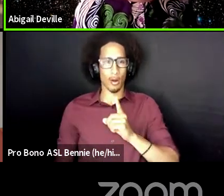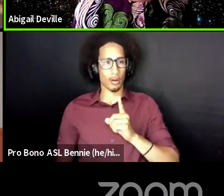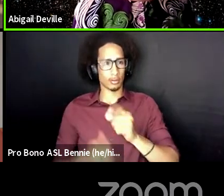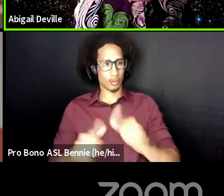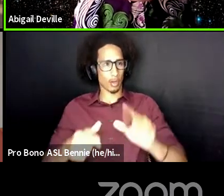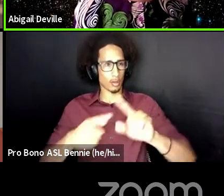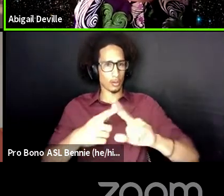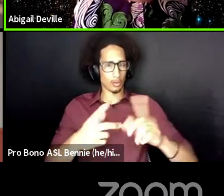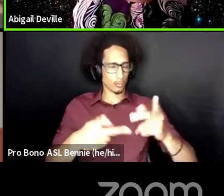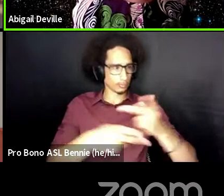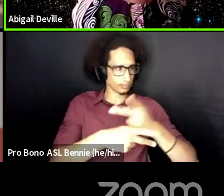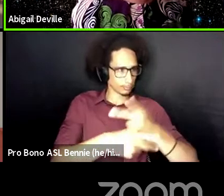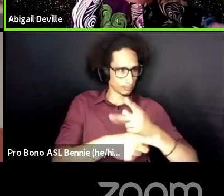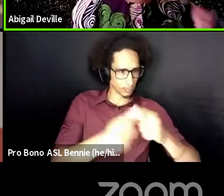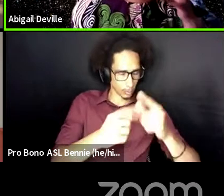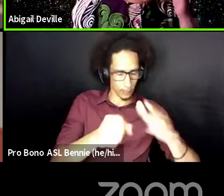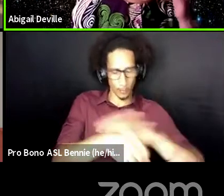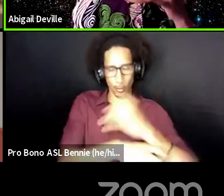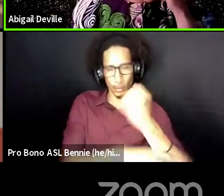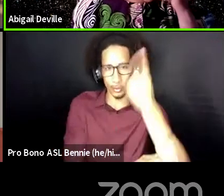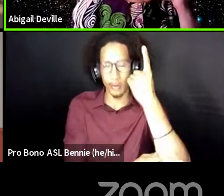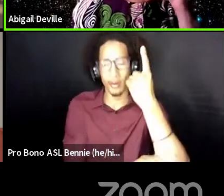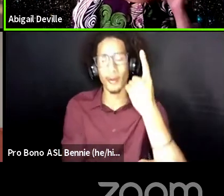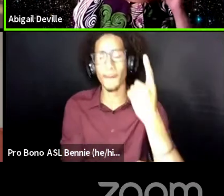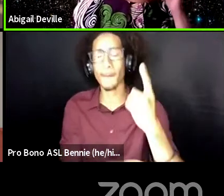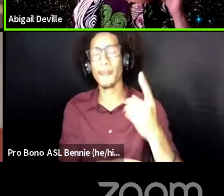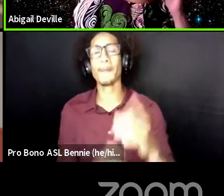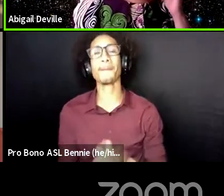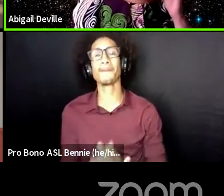just naturally my scale is big. So